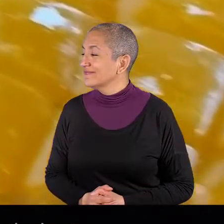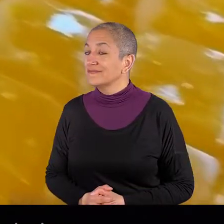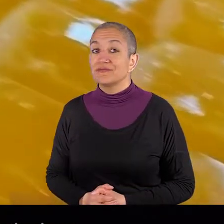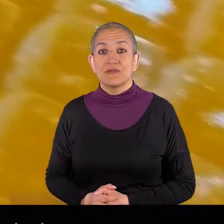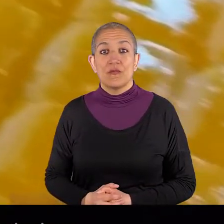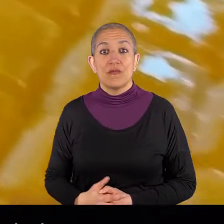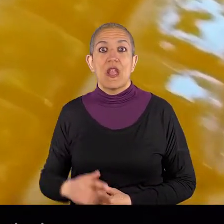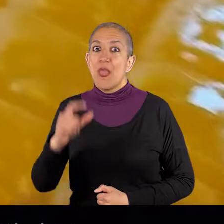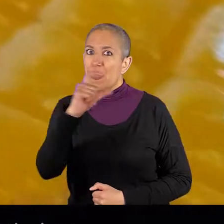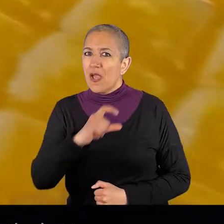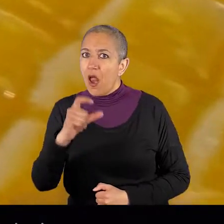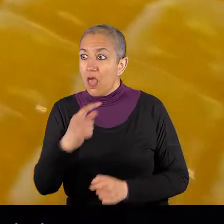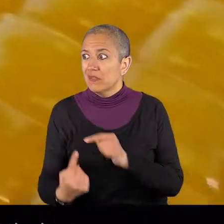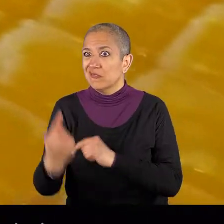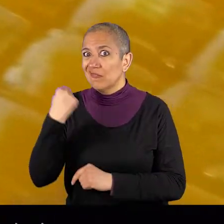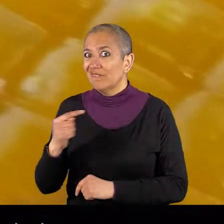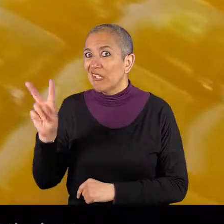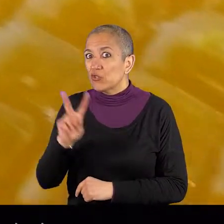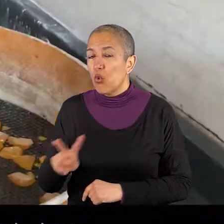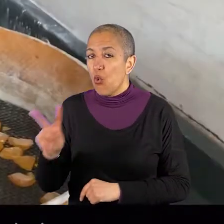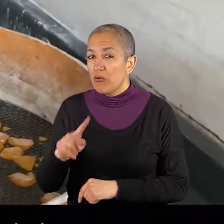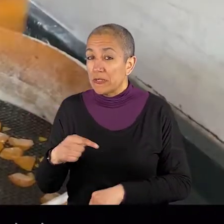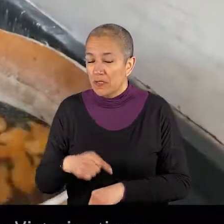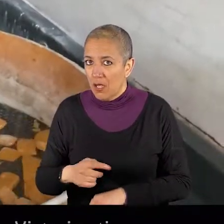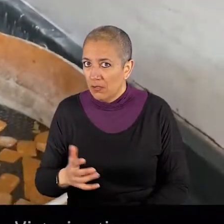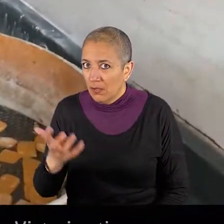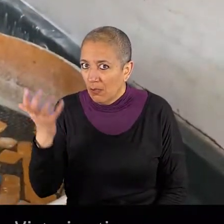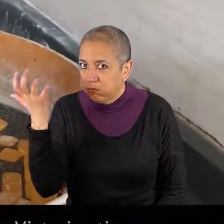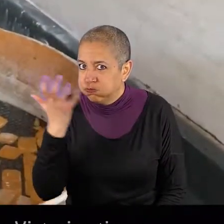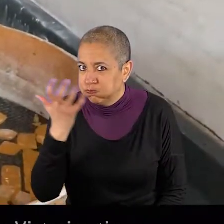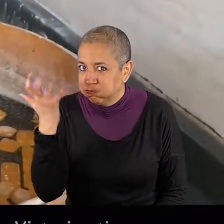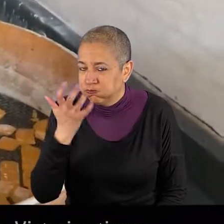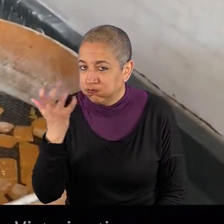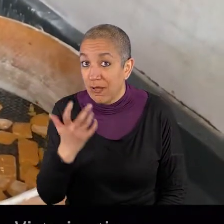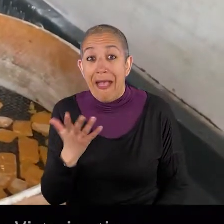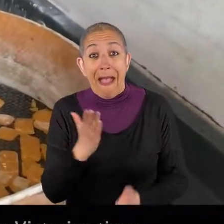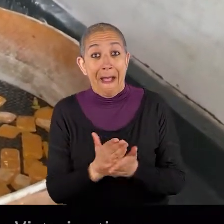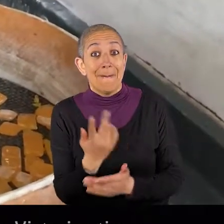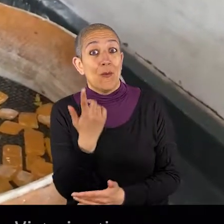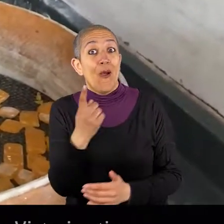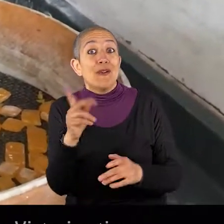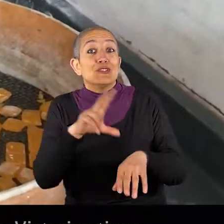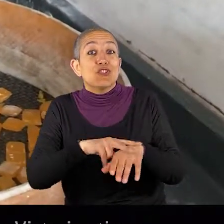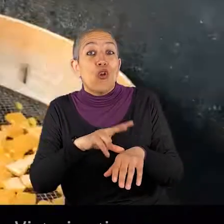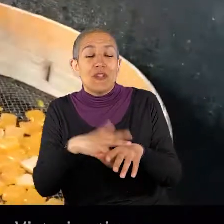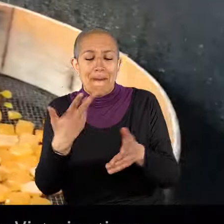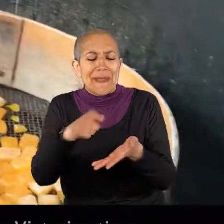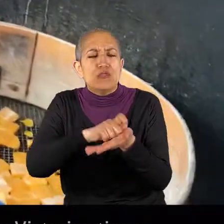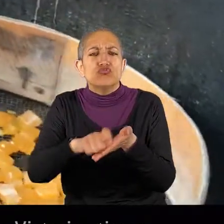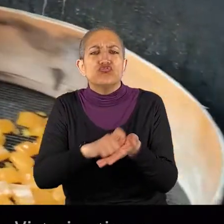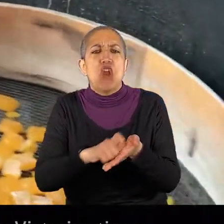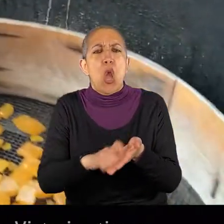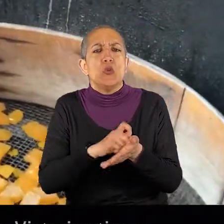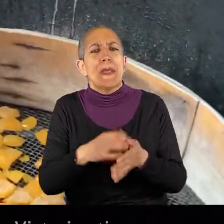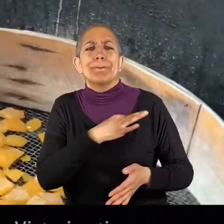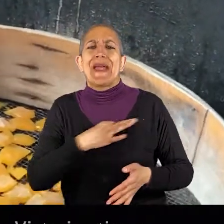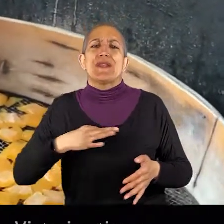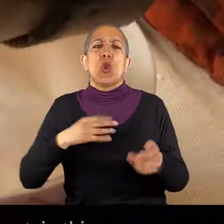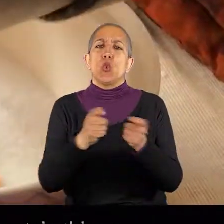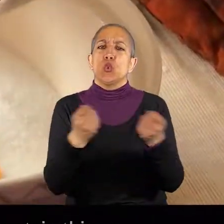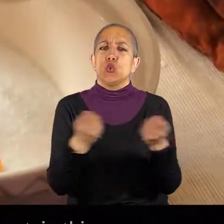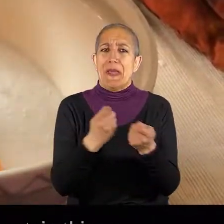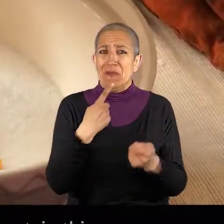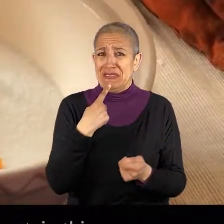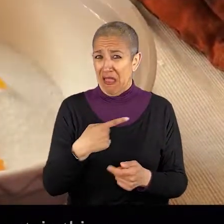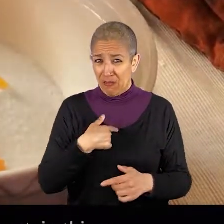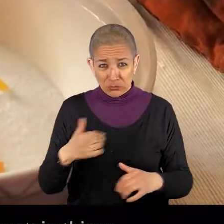Colours in Victorian times were not the best. In fact, a doctor wrote in the Lancet in late Victorian times that he